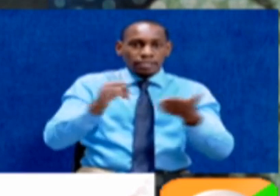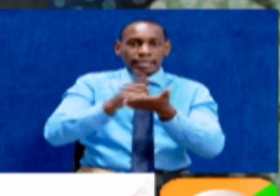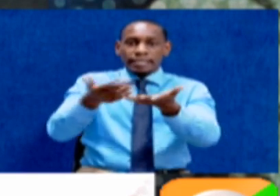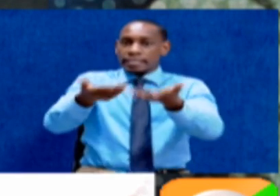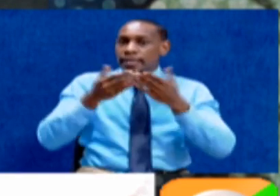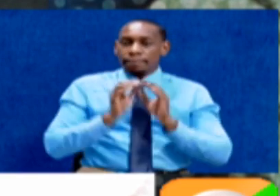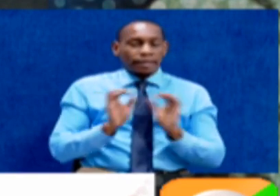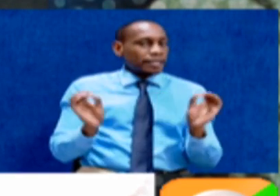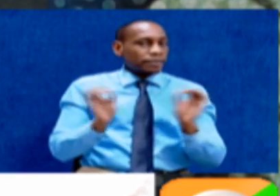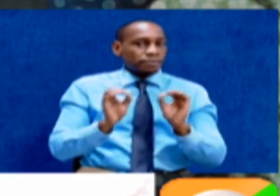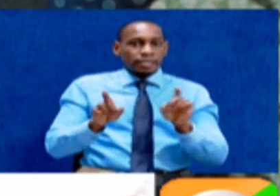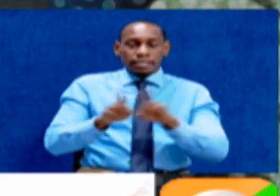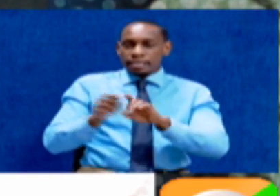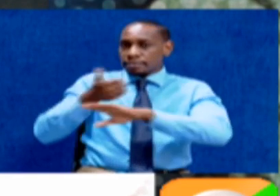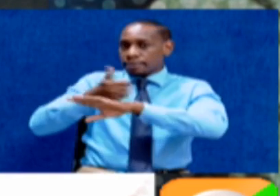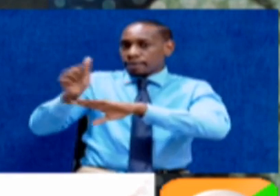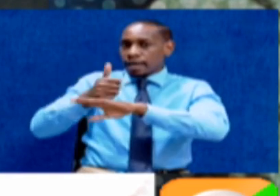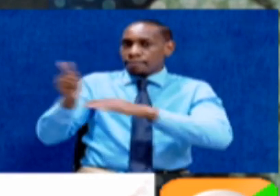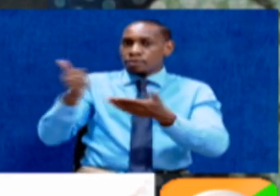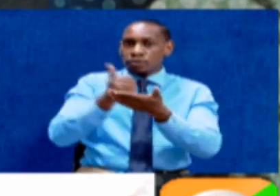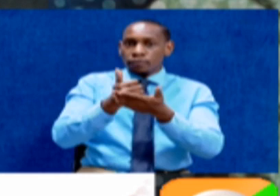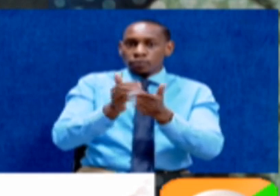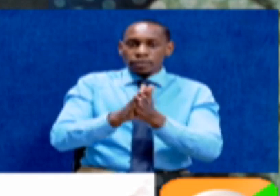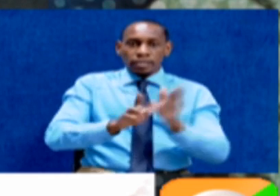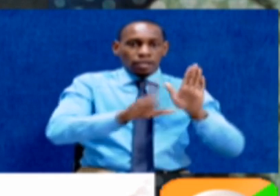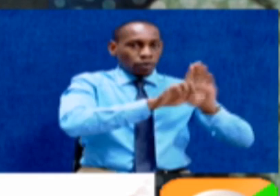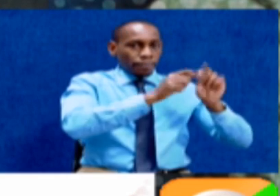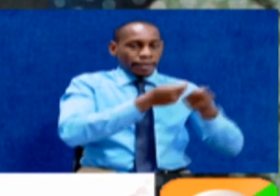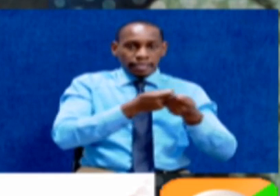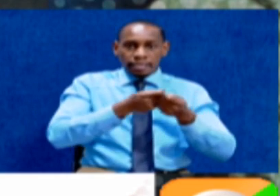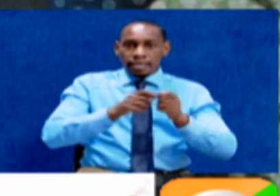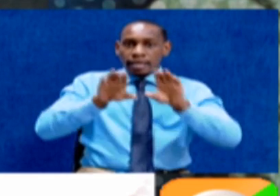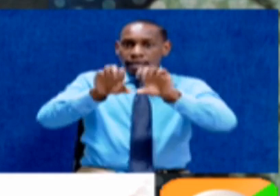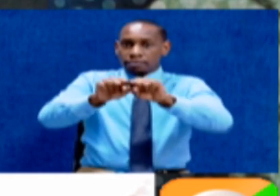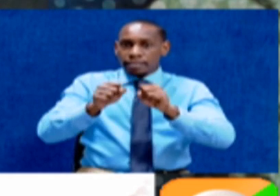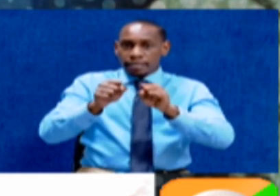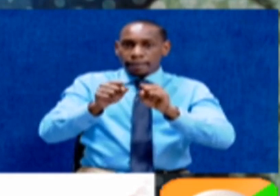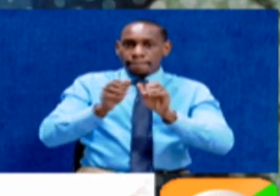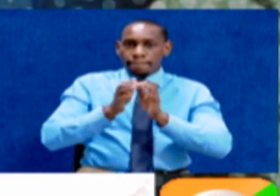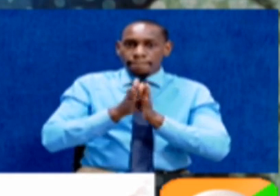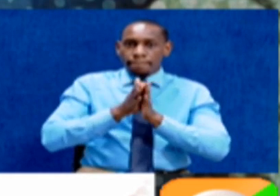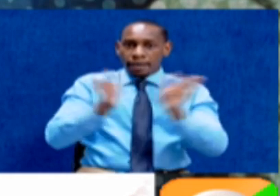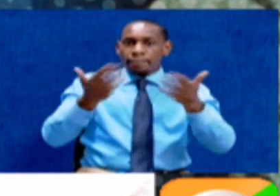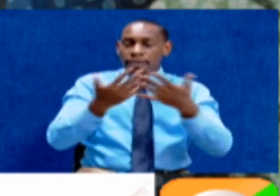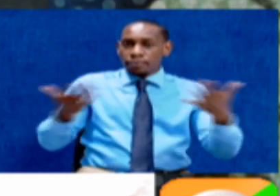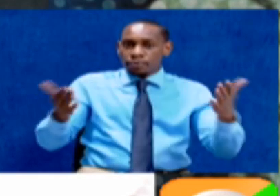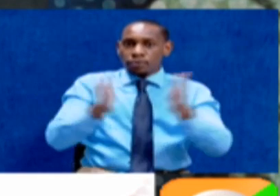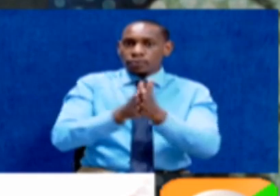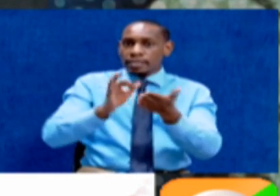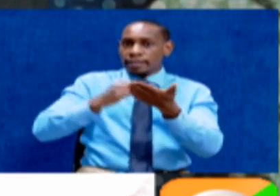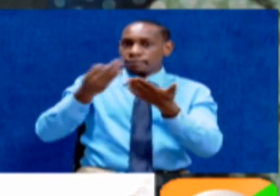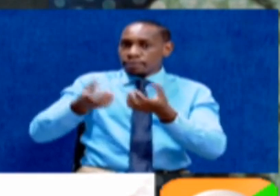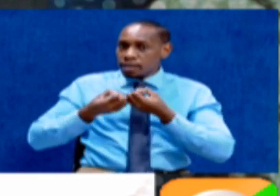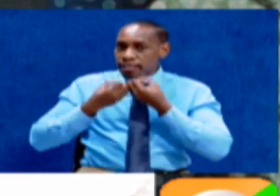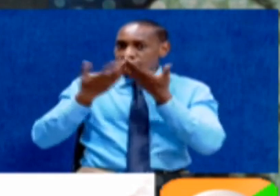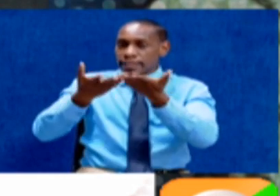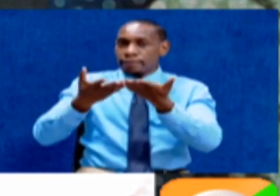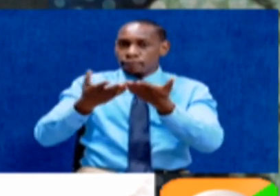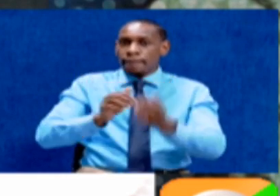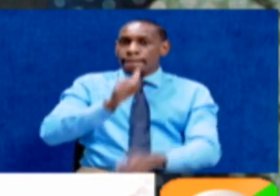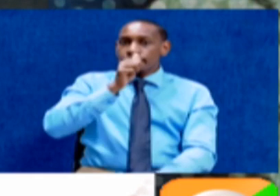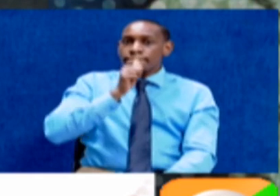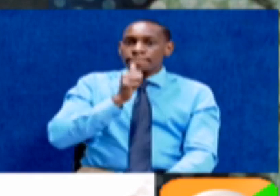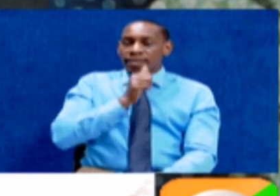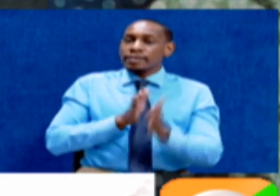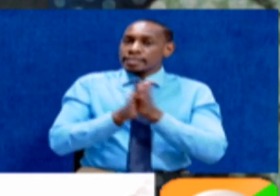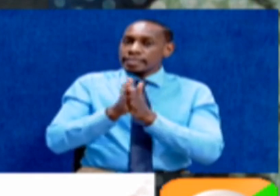not supplied, abuse of office, unlawful acquisition of public property, failure to disclose a